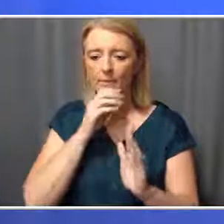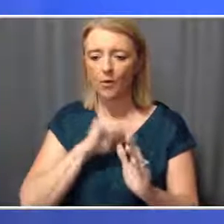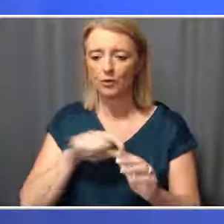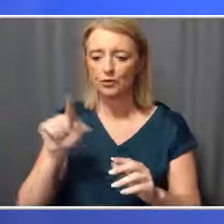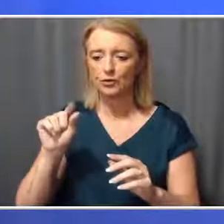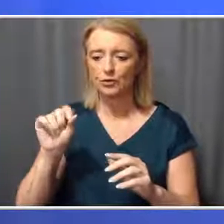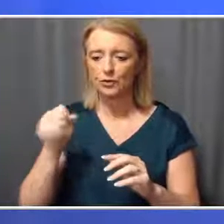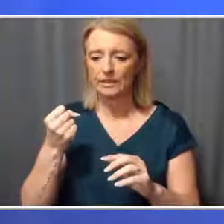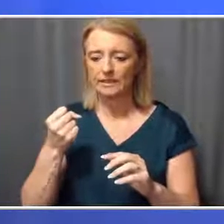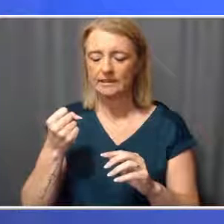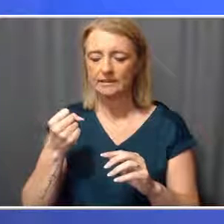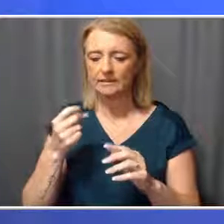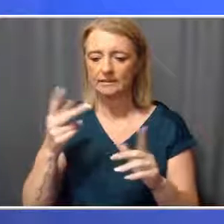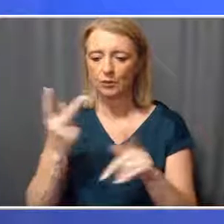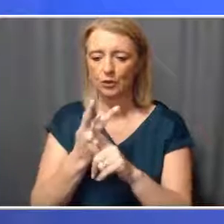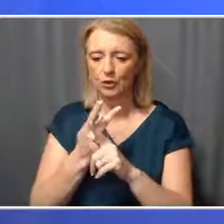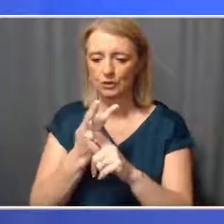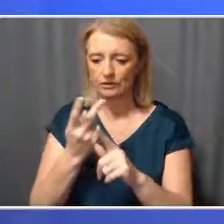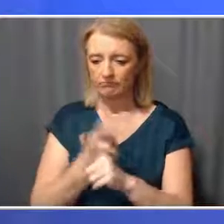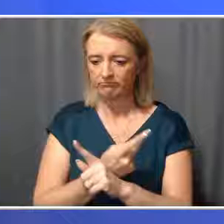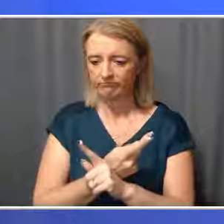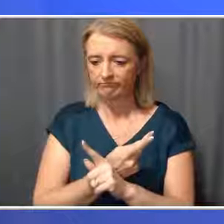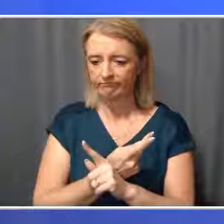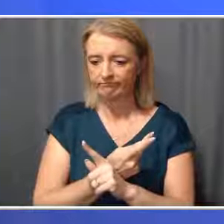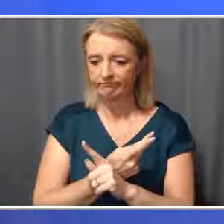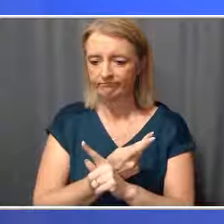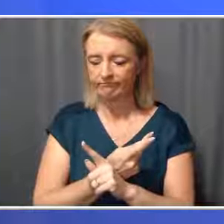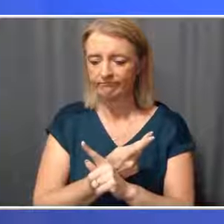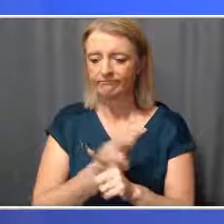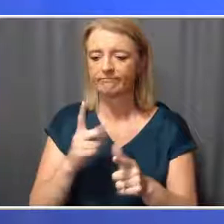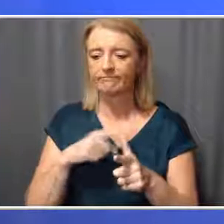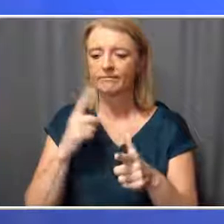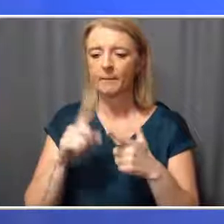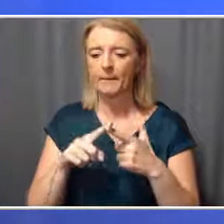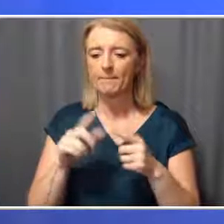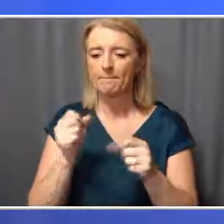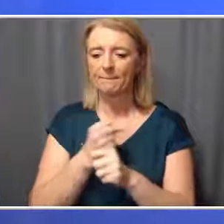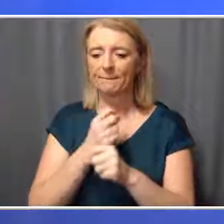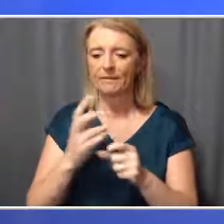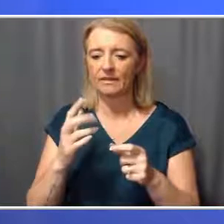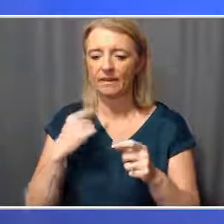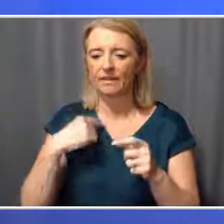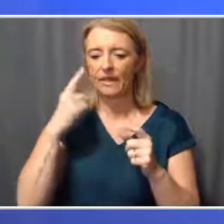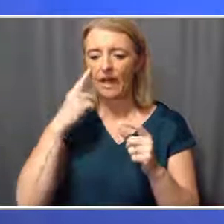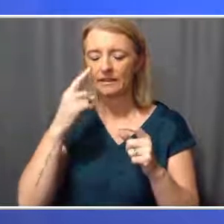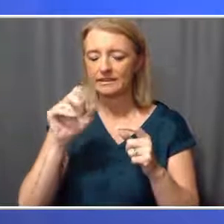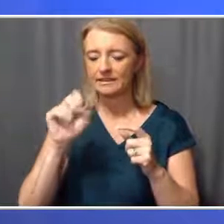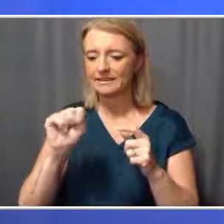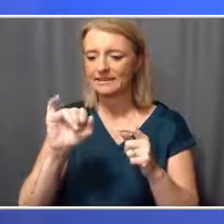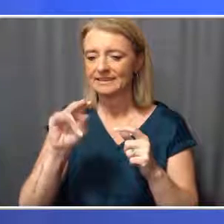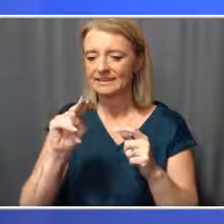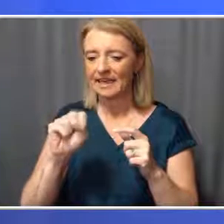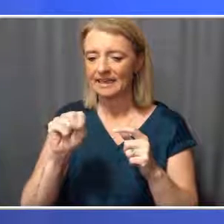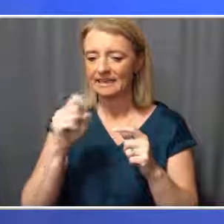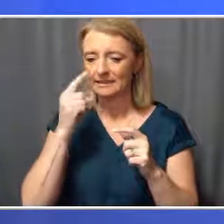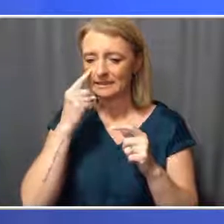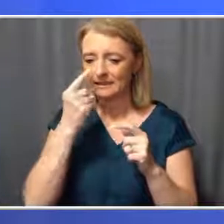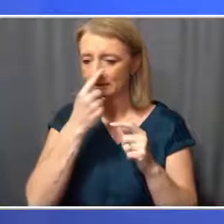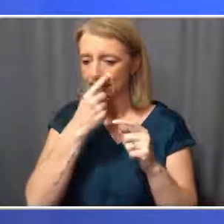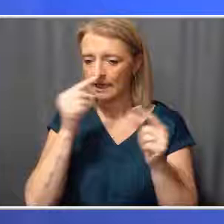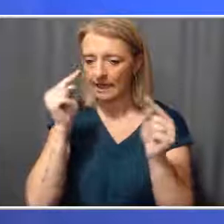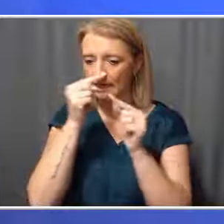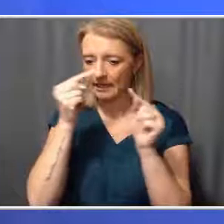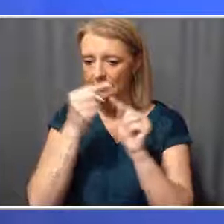greater, and there wasn't really an obvious reason why. There's still no real correlation to